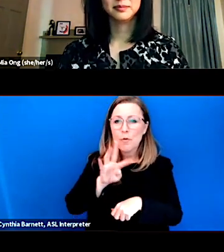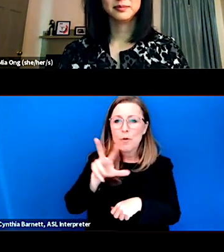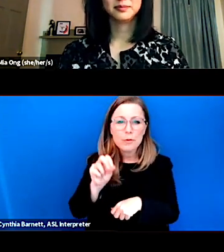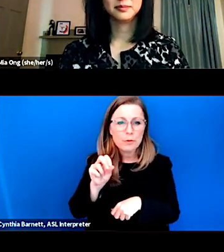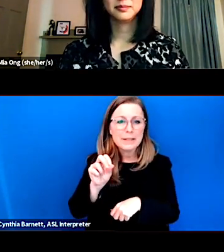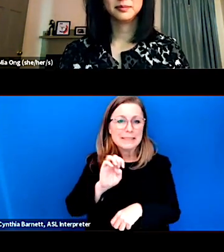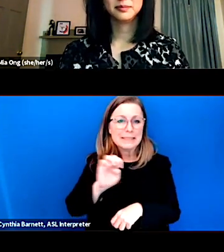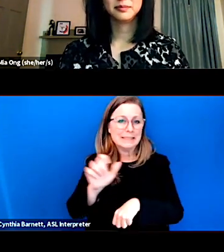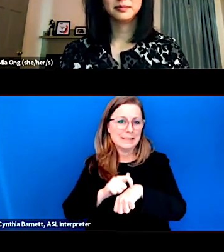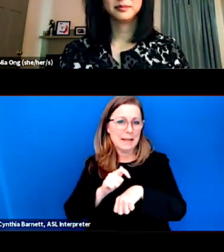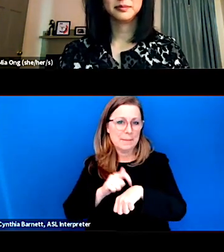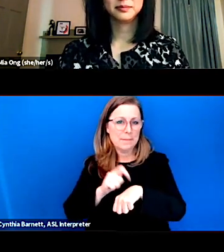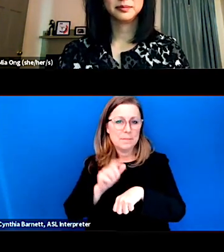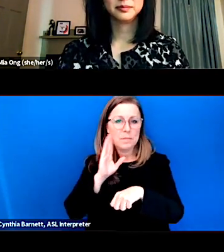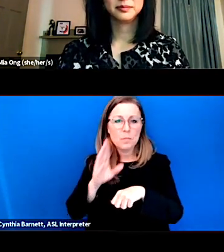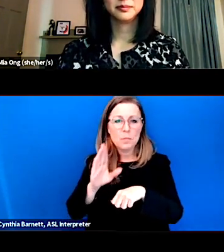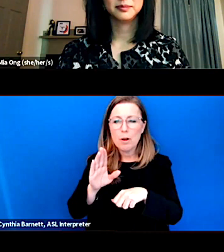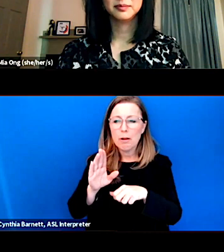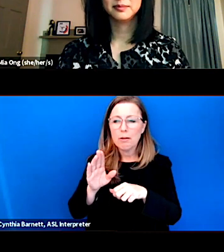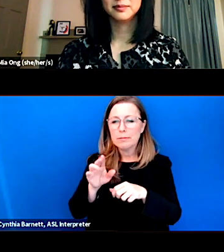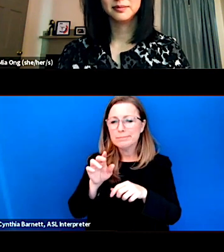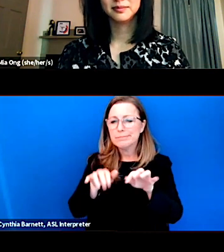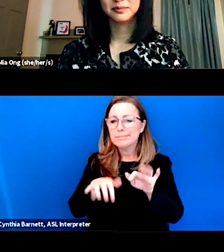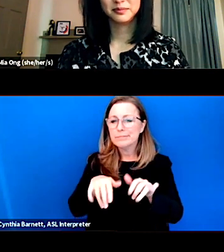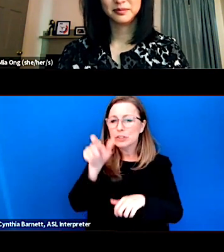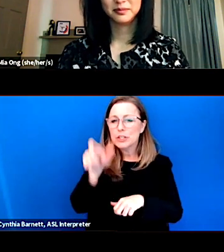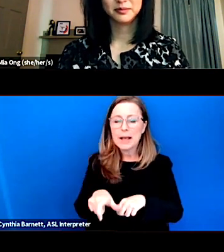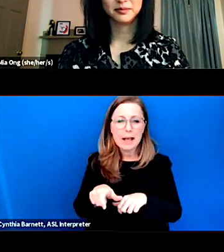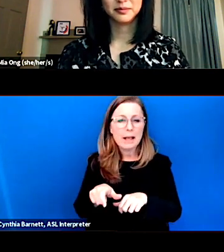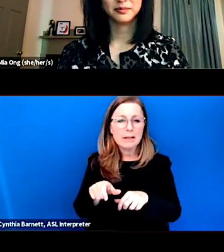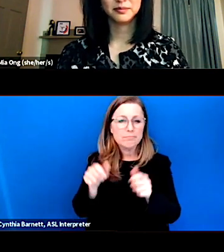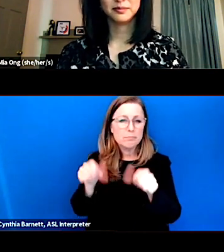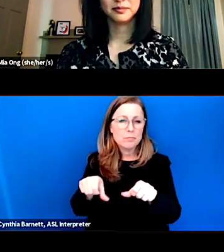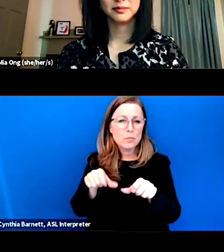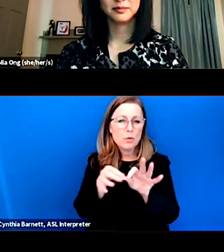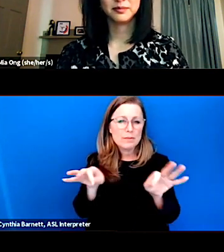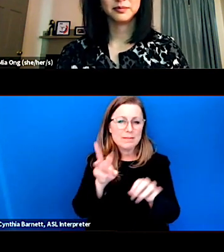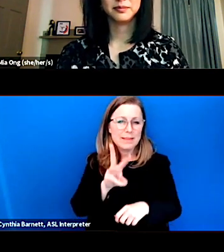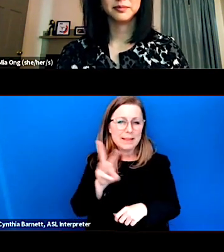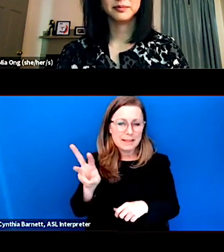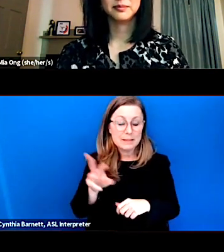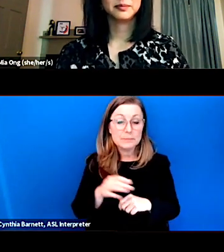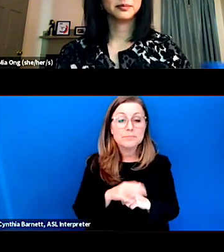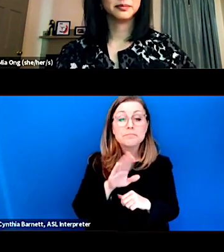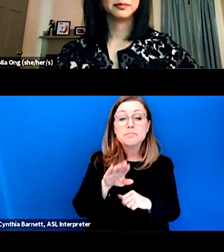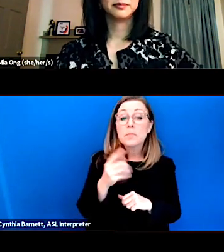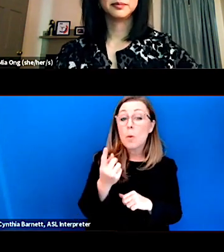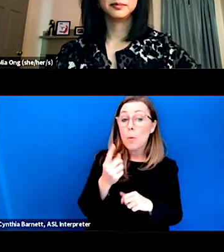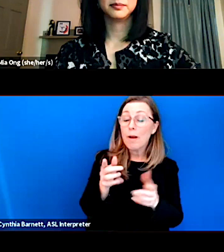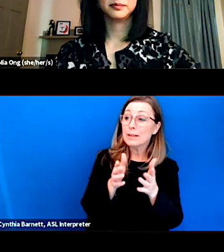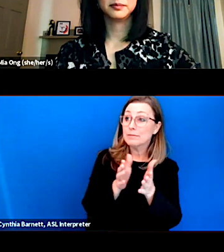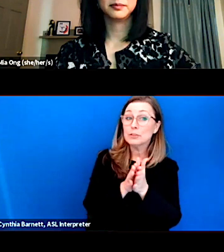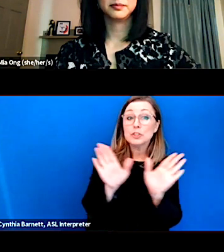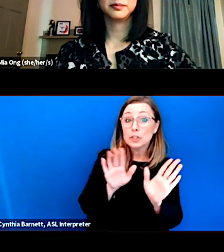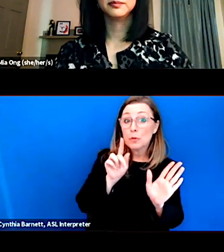the link to that into the chat. One of the things that I want to ask is, one general question has come up: